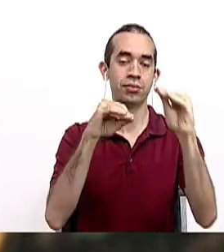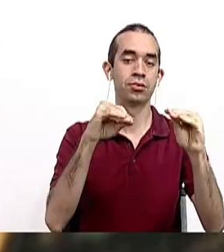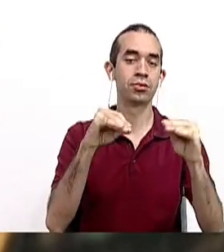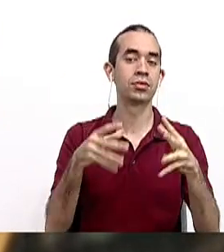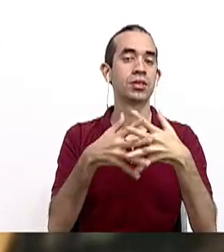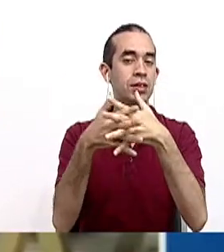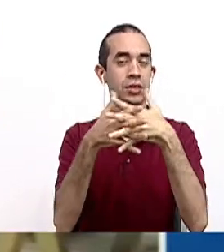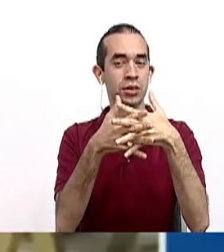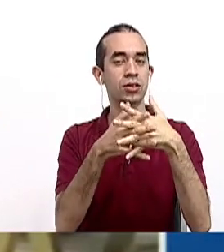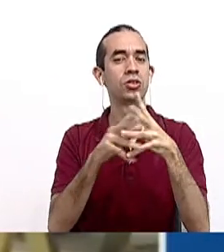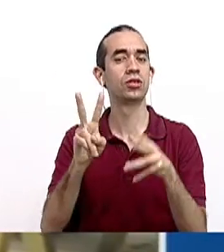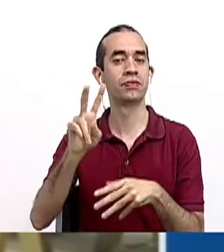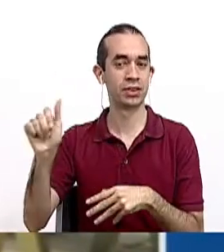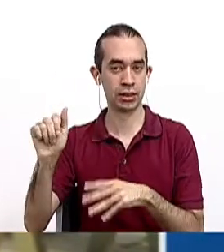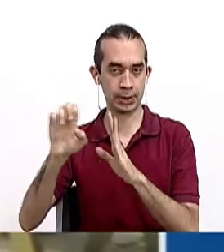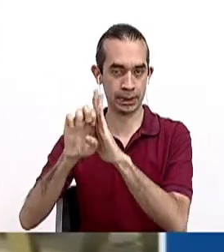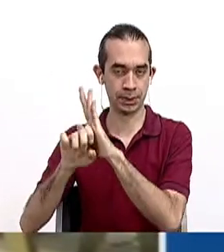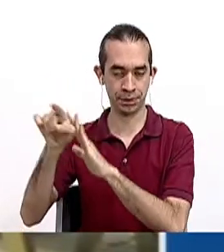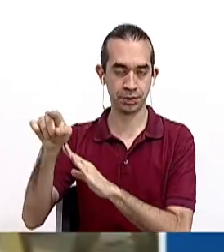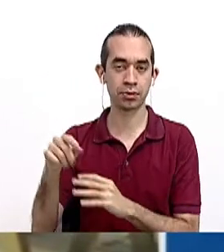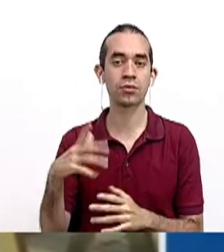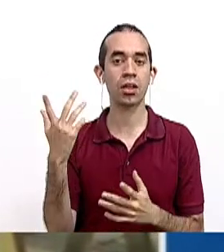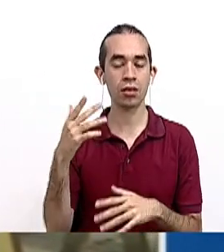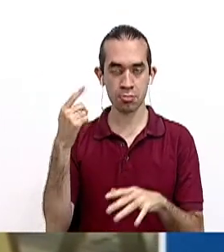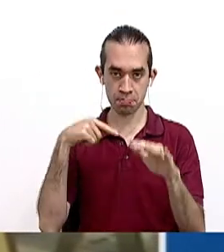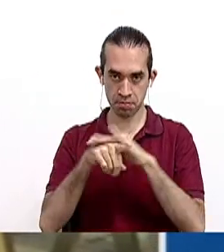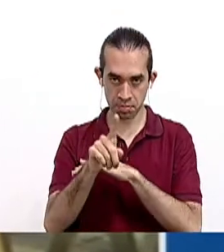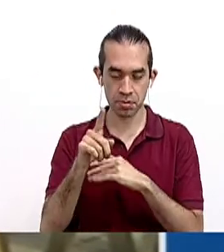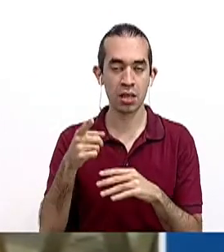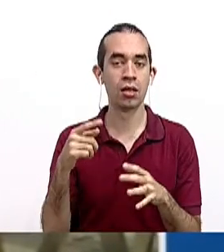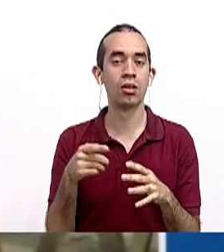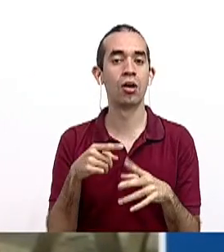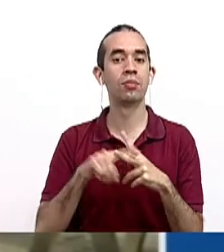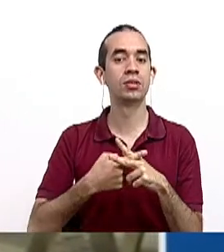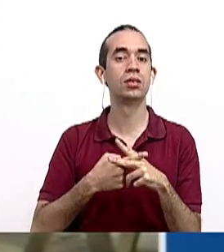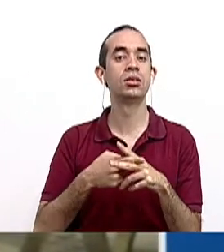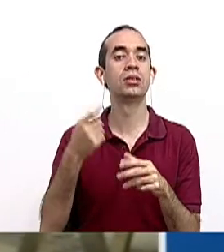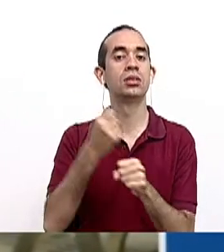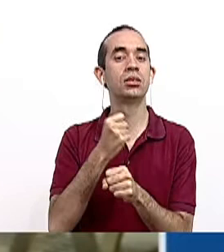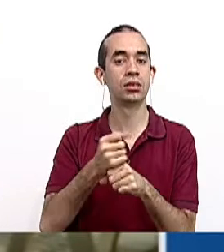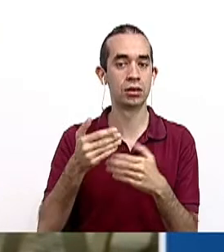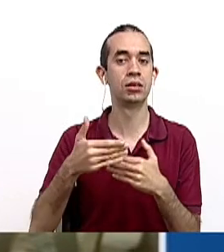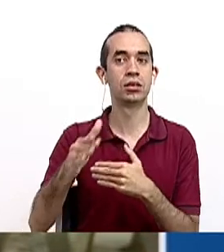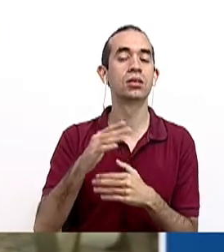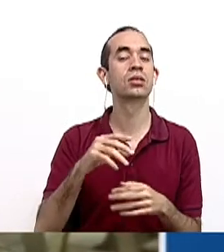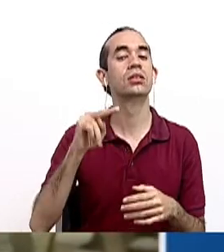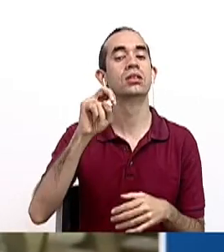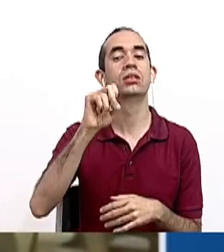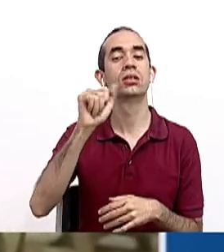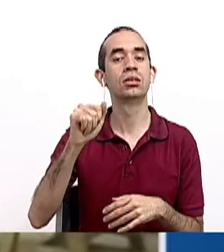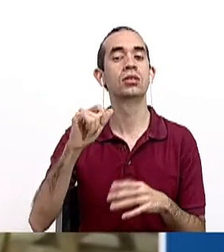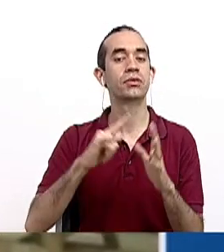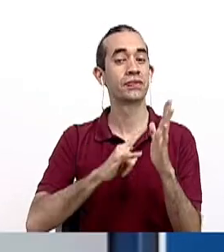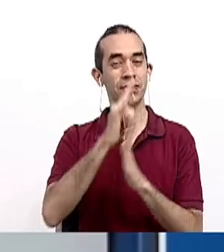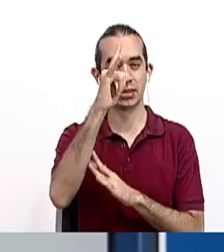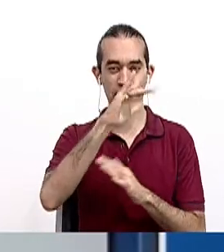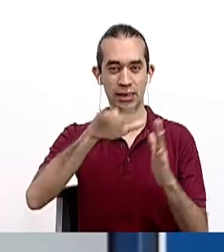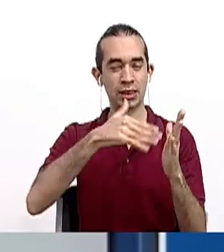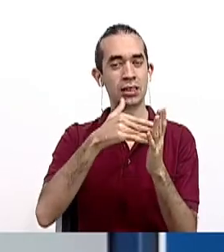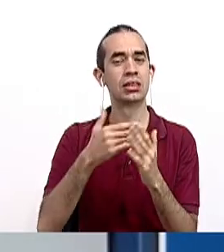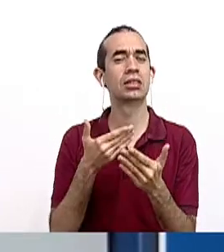of Virginia, she got the training she needed to begin her career at NASA's Goddard Space Flight Center near